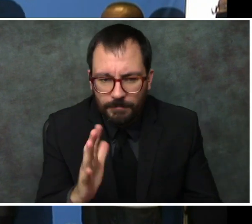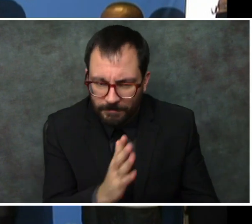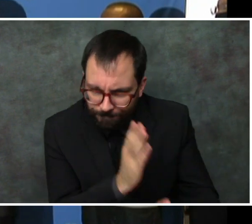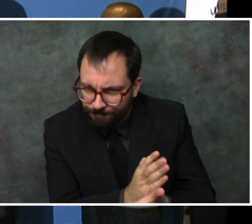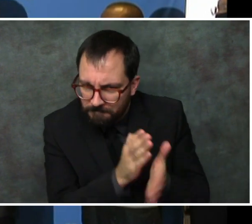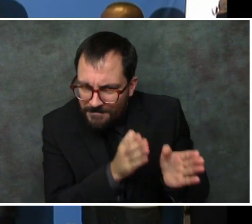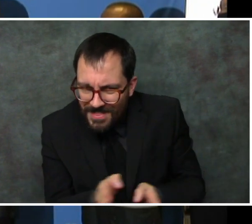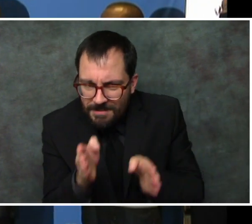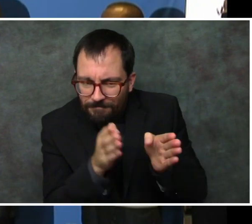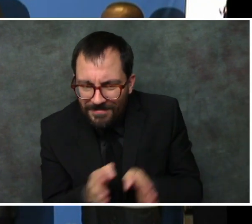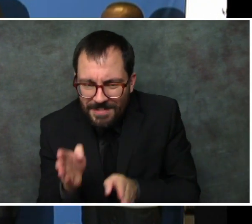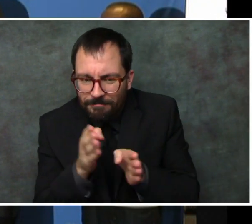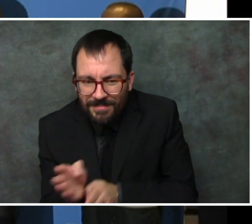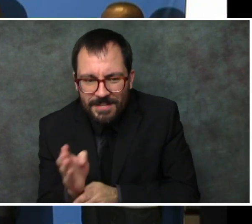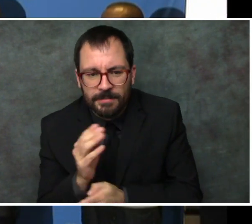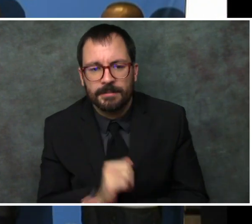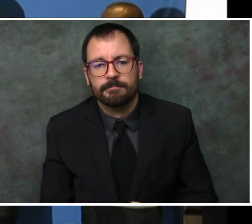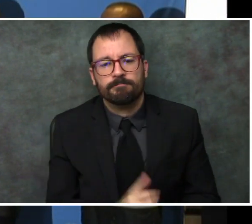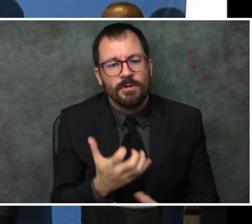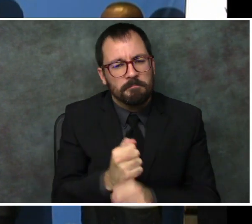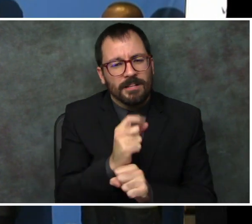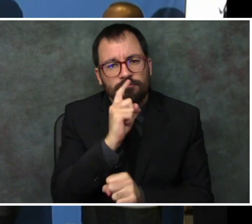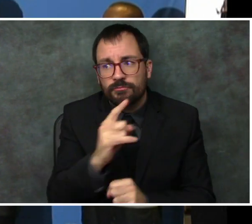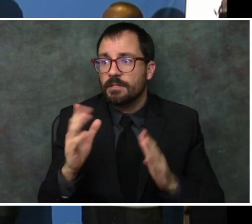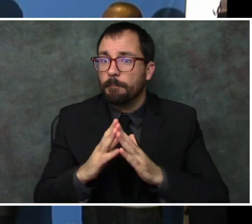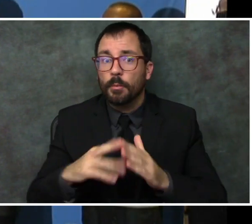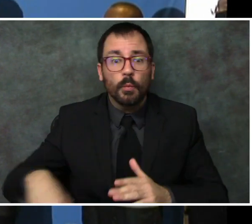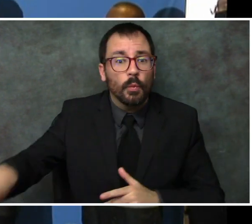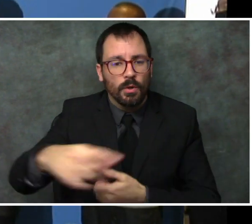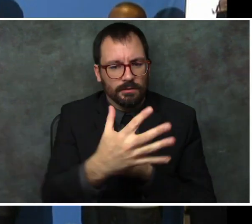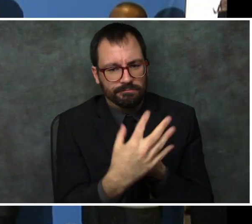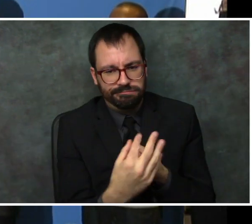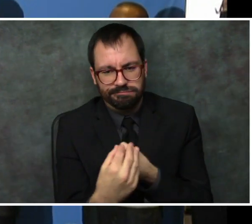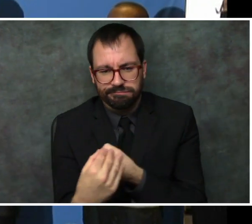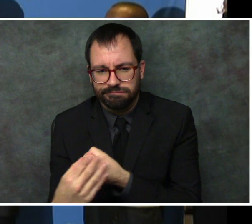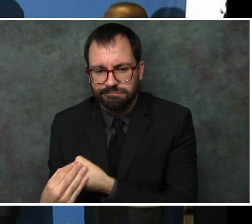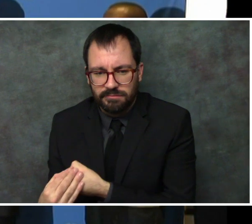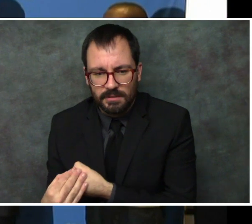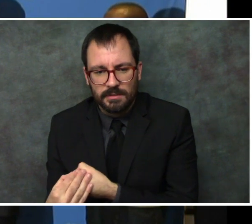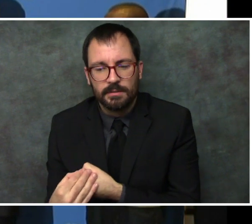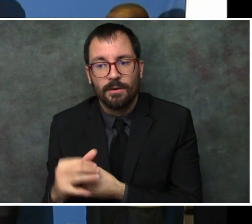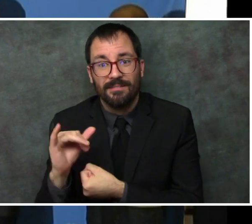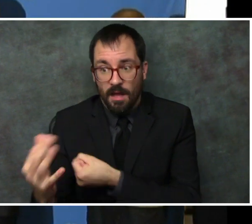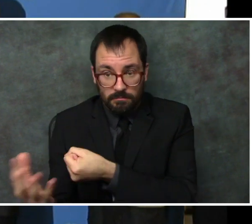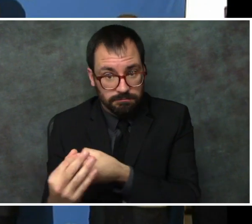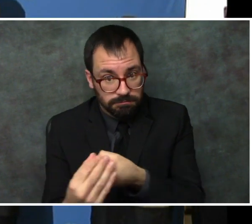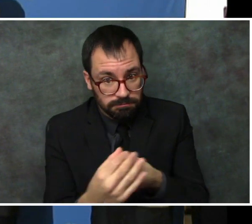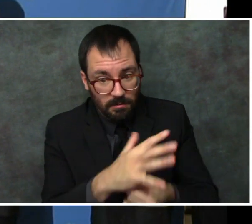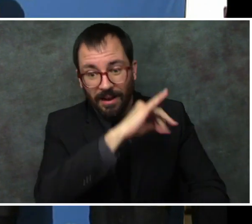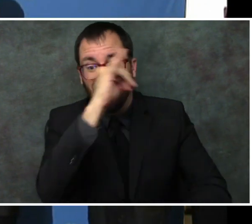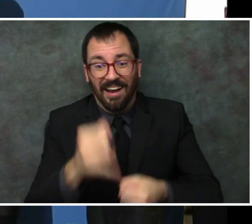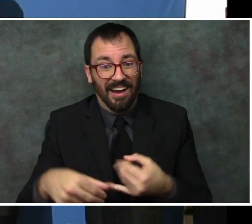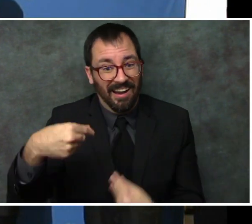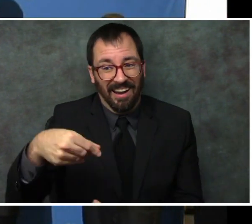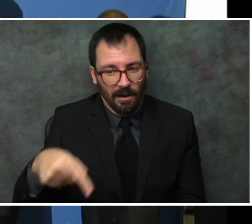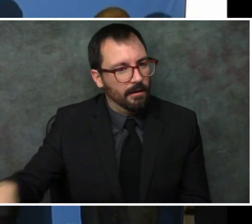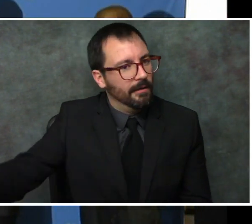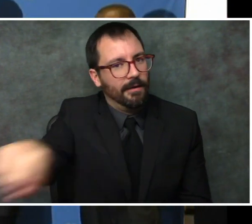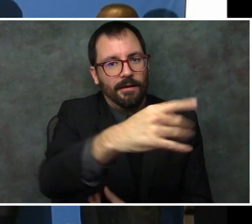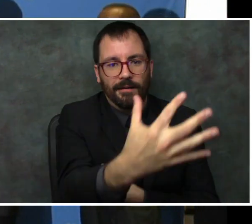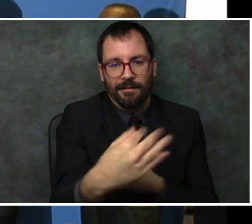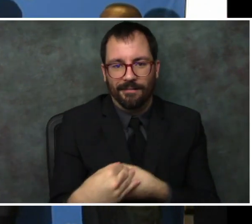integral part of this process. We were very intentional about wanting to make sure that